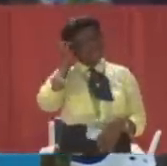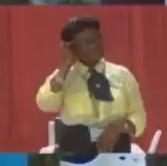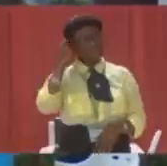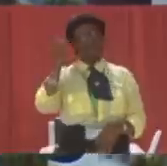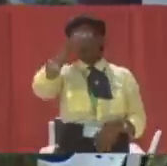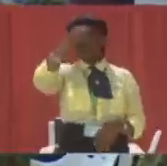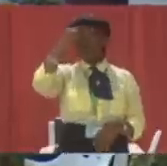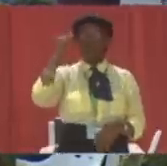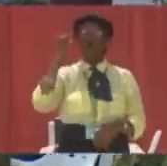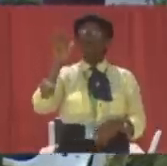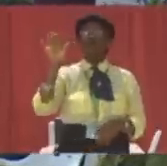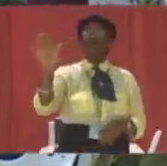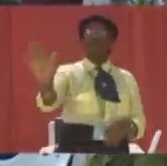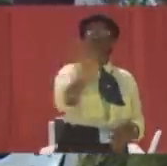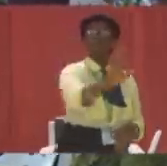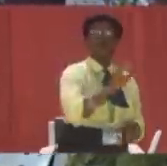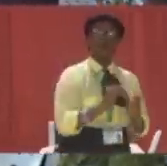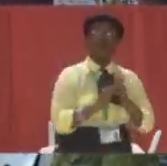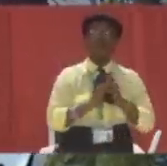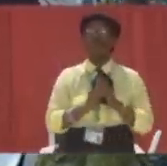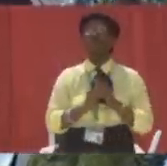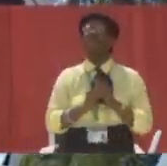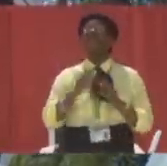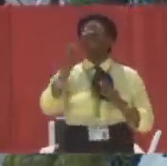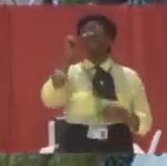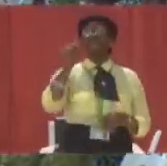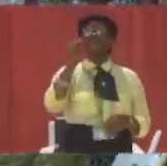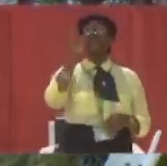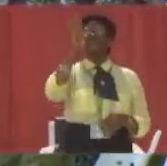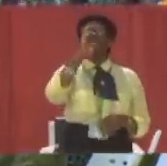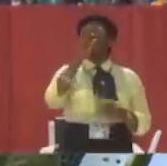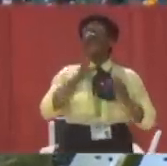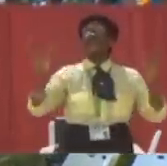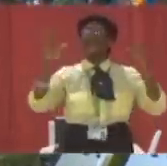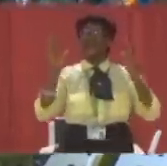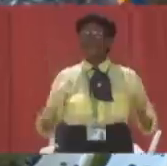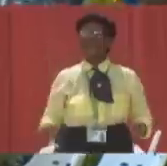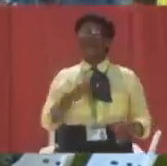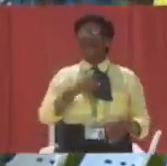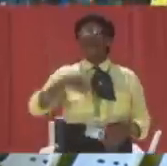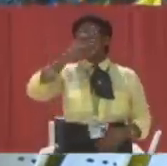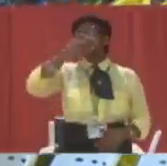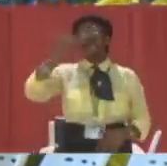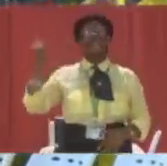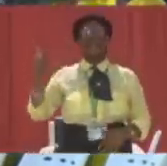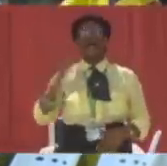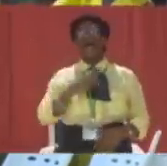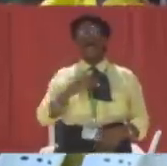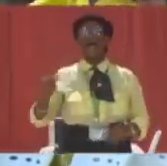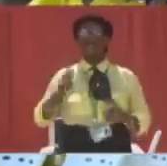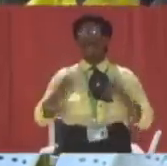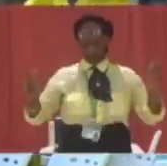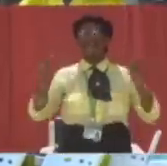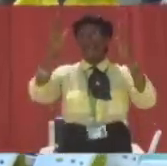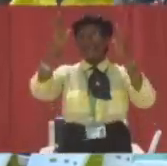Because your own testimony is going to be bigger and better and greater.